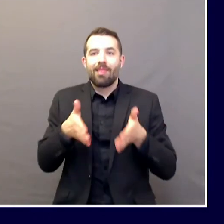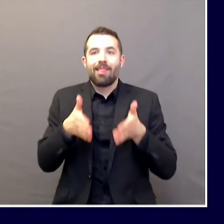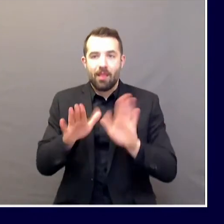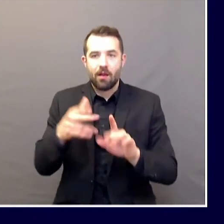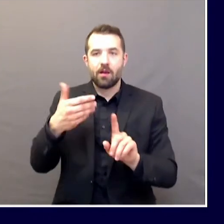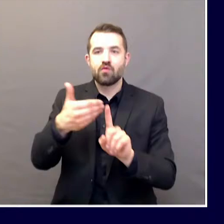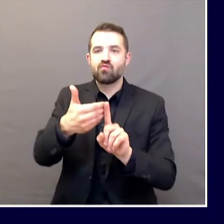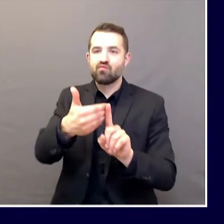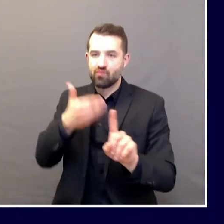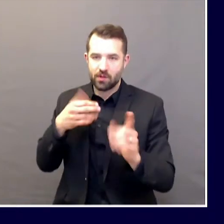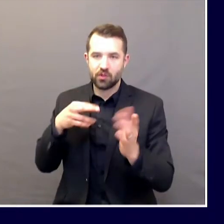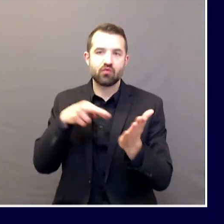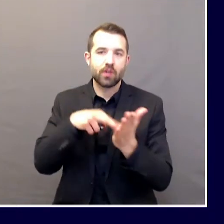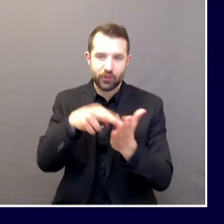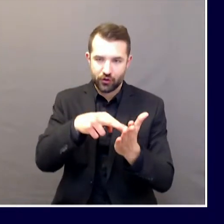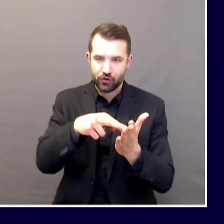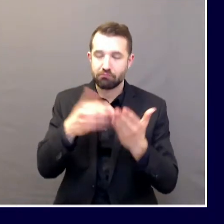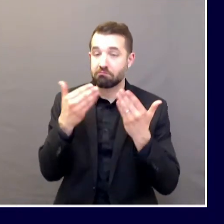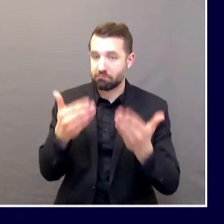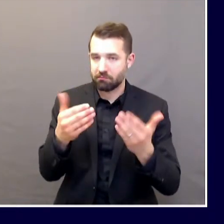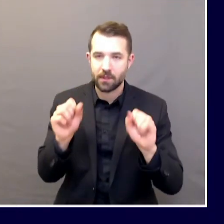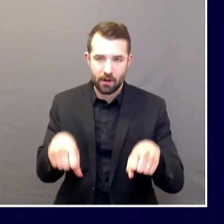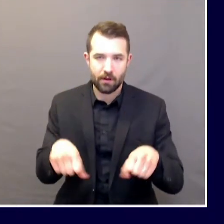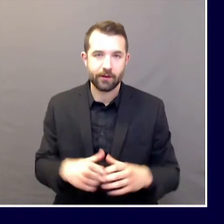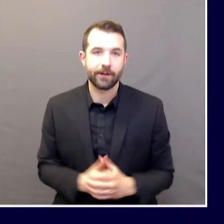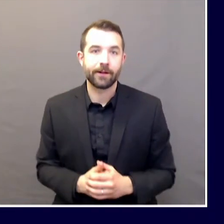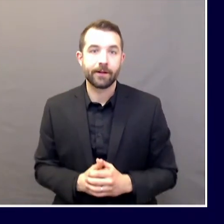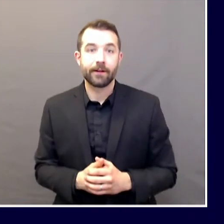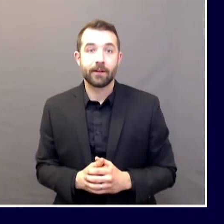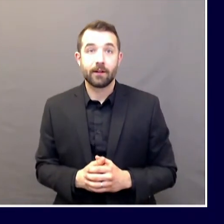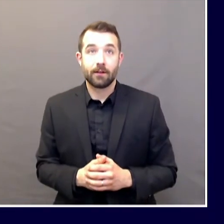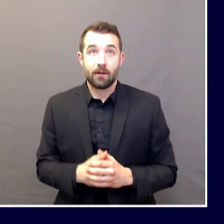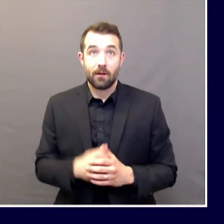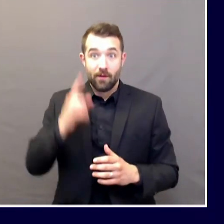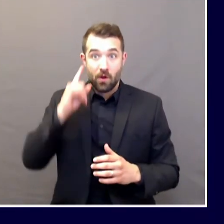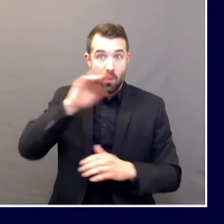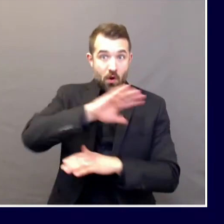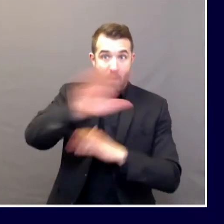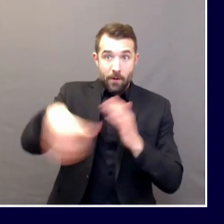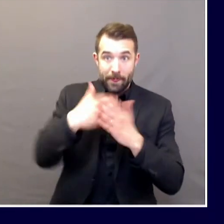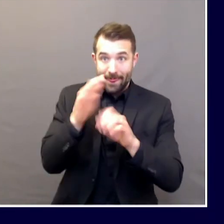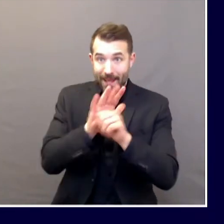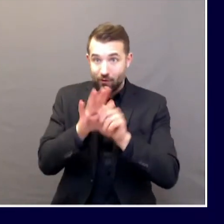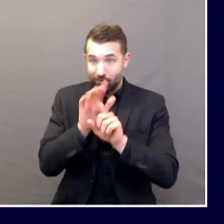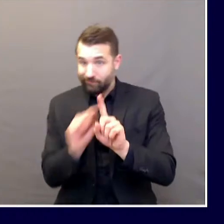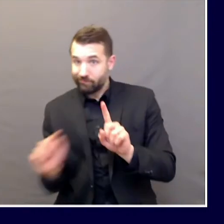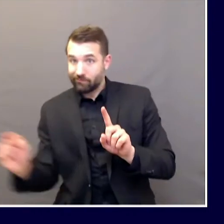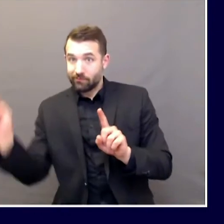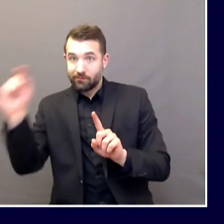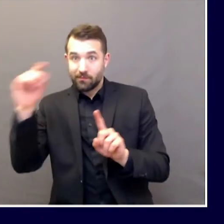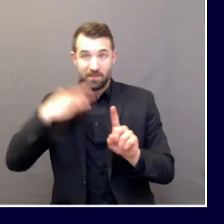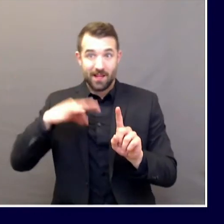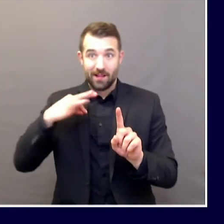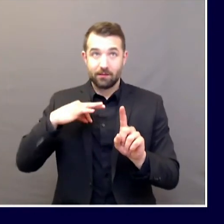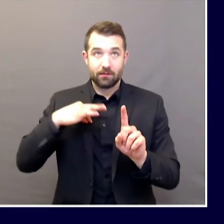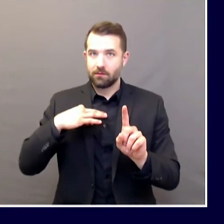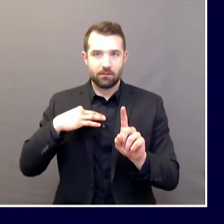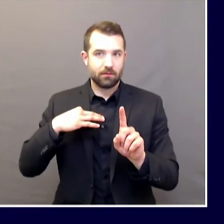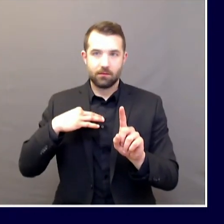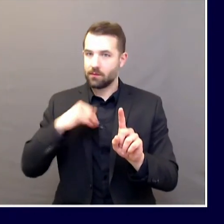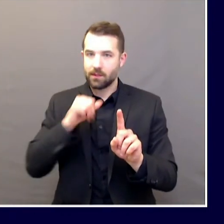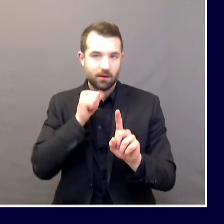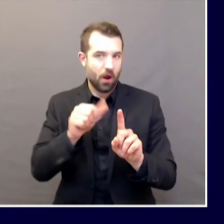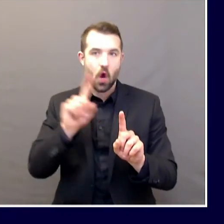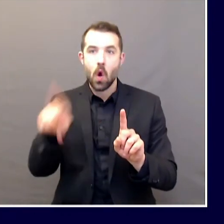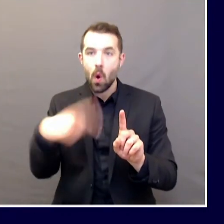The pre-registration is not for every site in Maine, I should be clear. It is just for those sites that have opted to